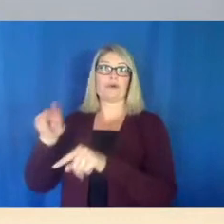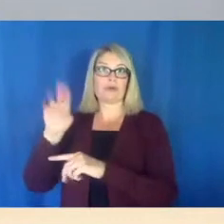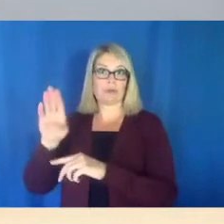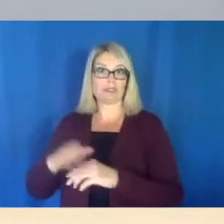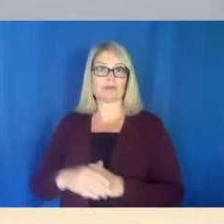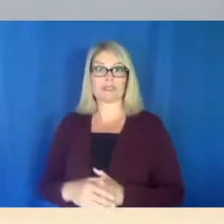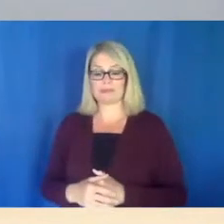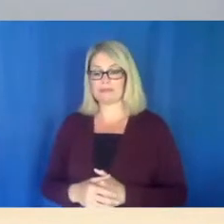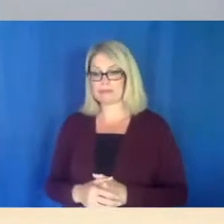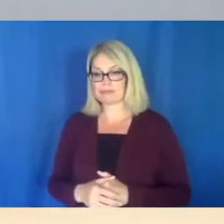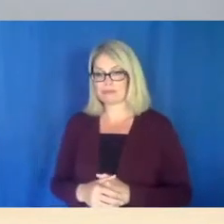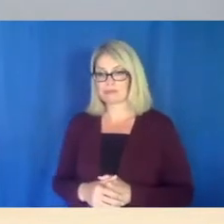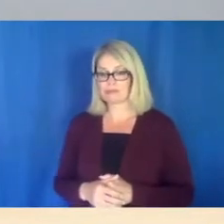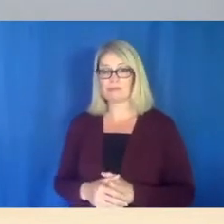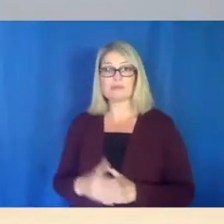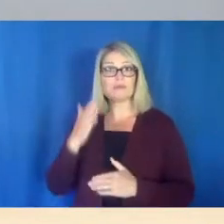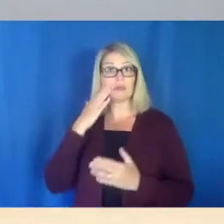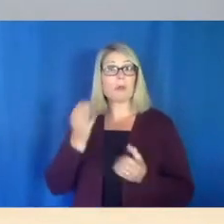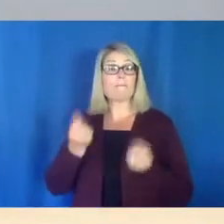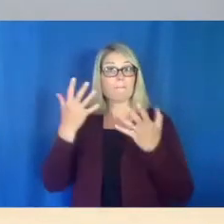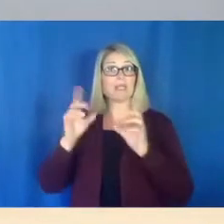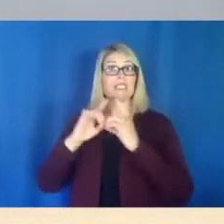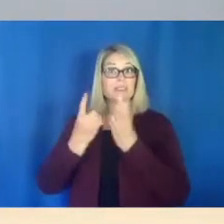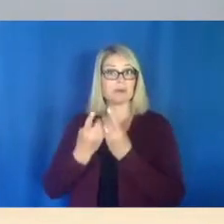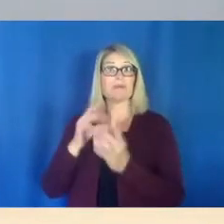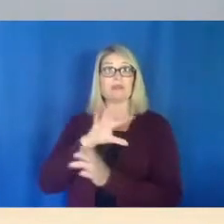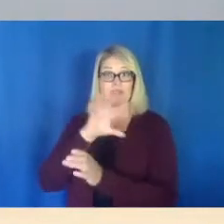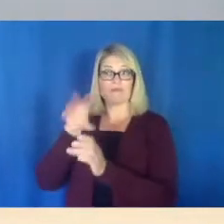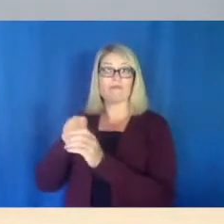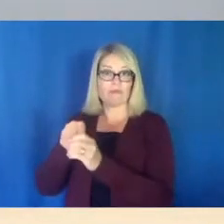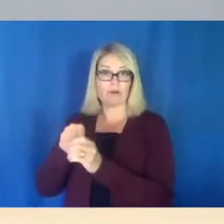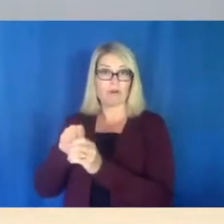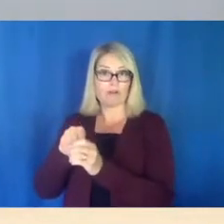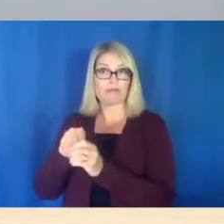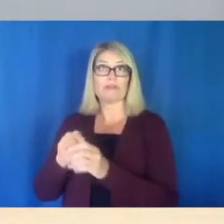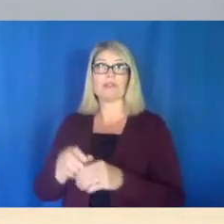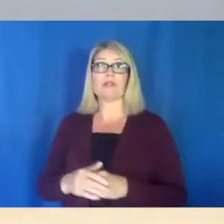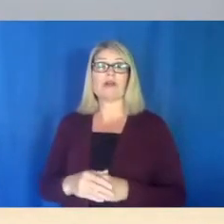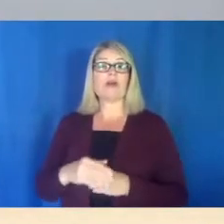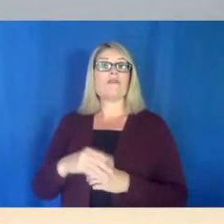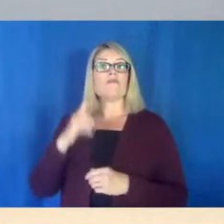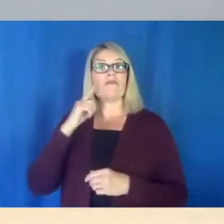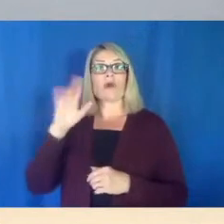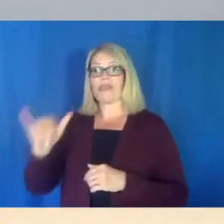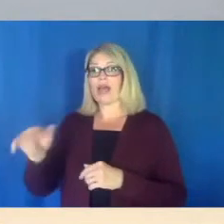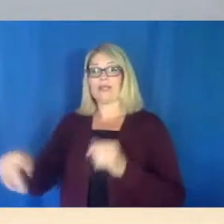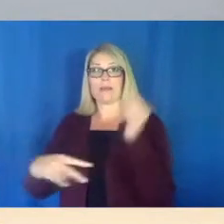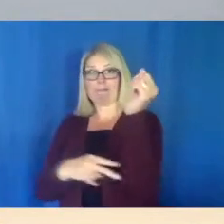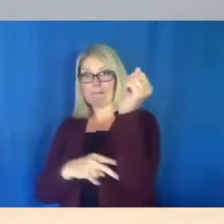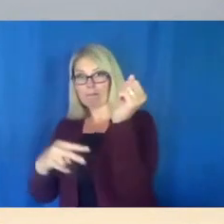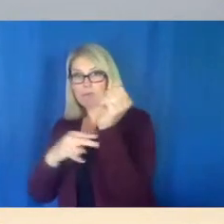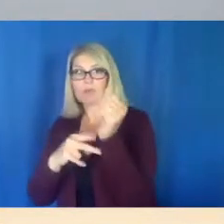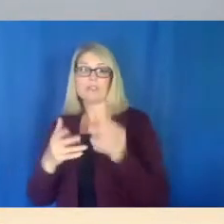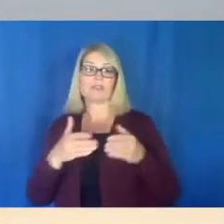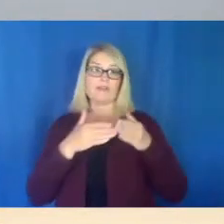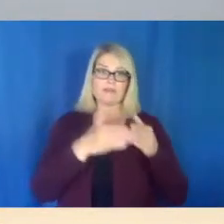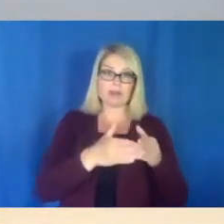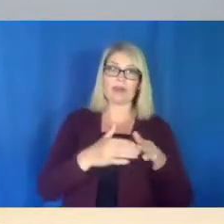departments were involved in trying to make sure we get these point of entry testing up and running.